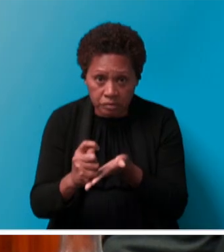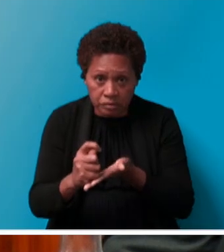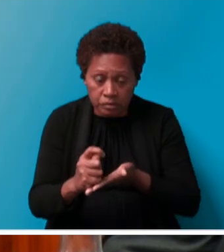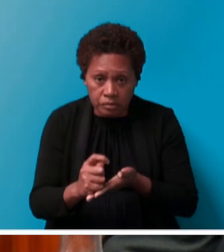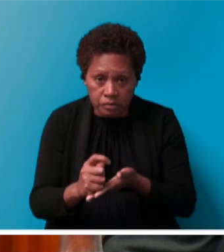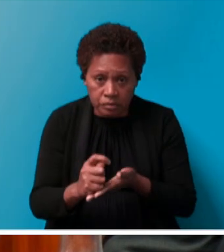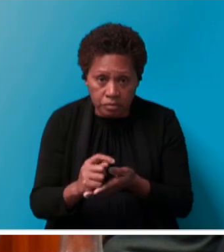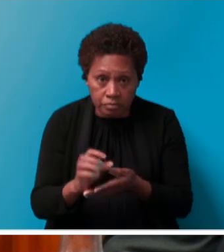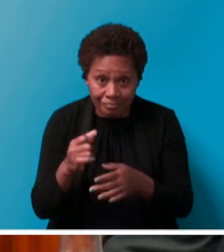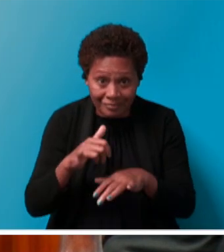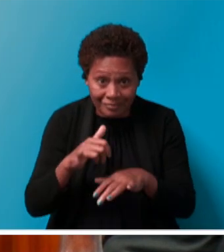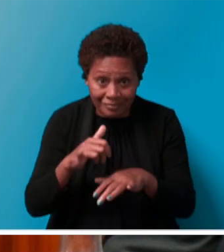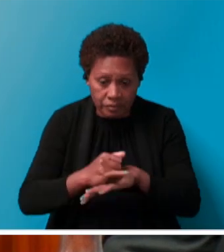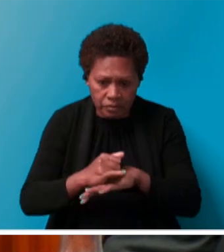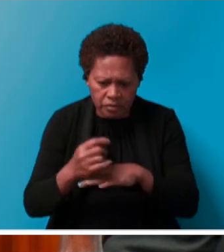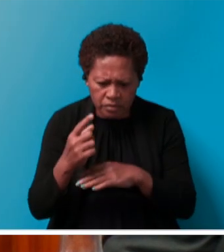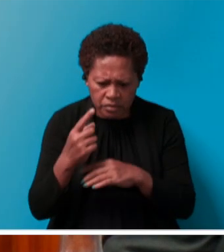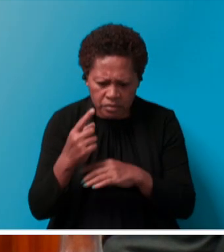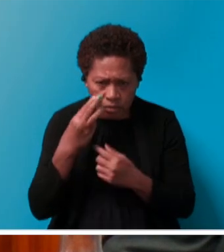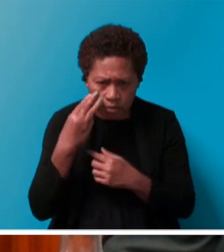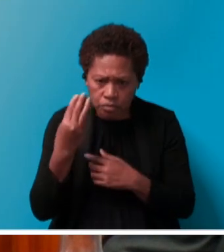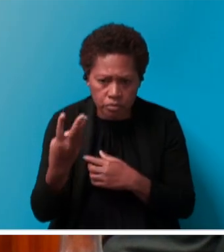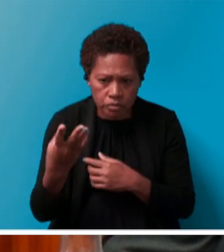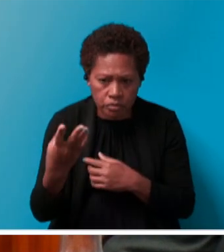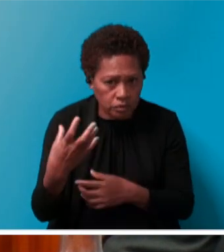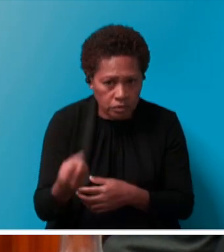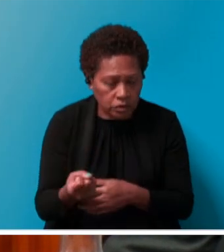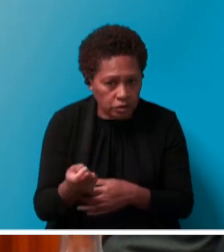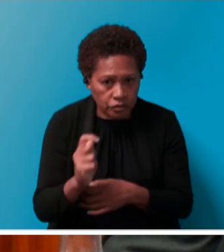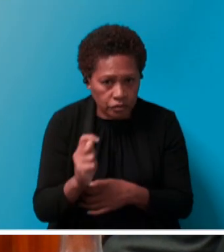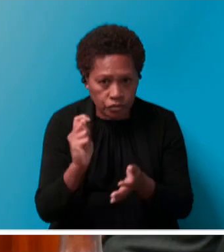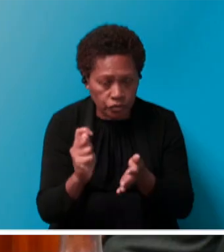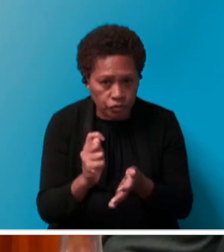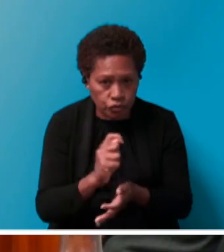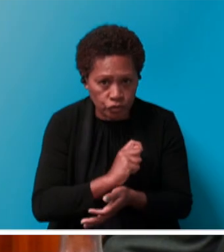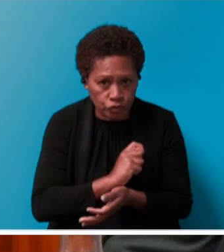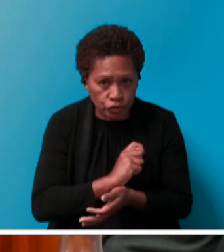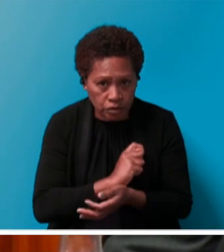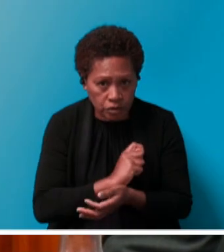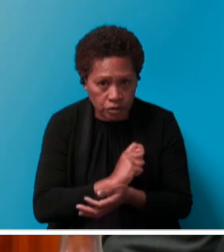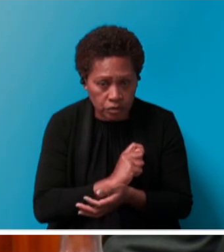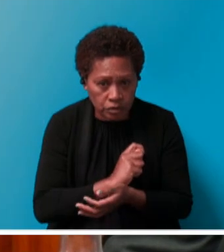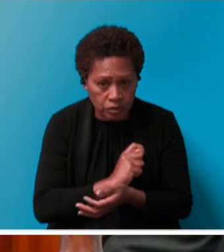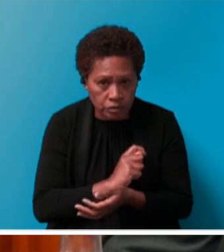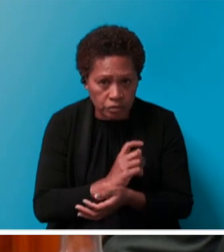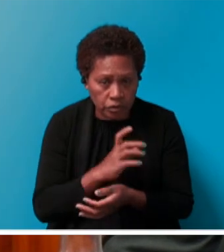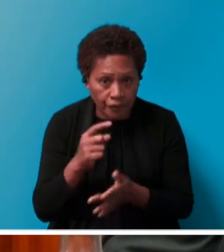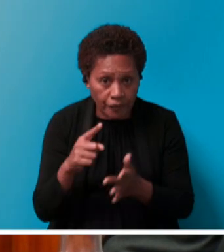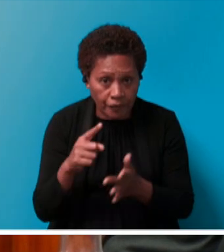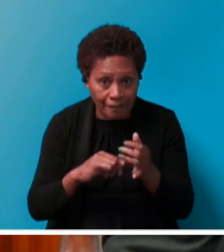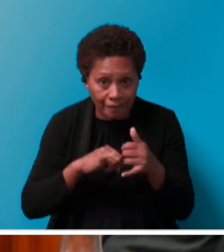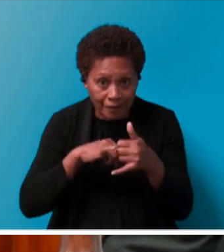witnessed the future of justice, e-litigation, platforms, and AI-assisted tools that make